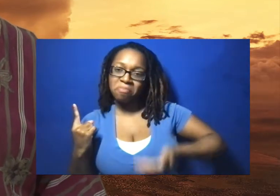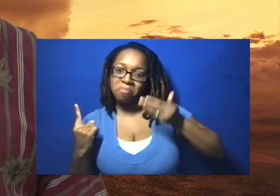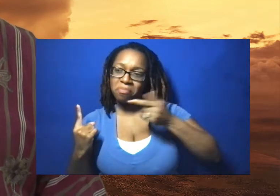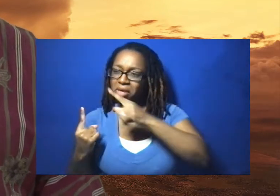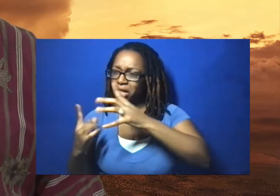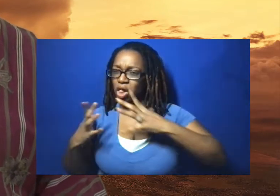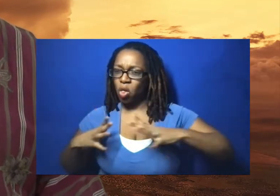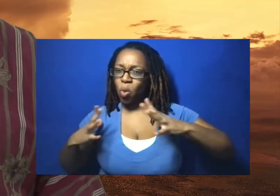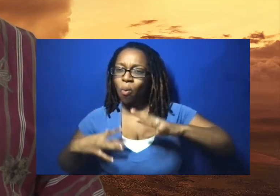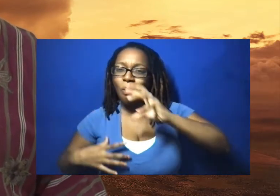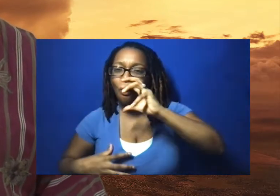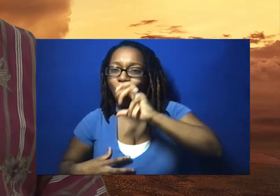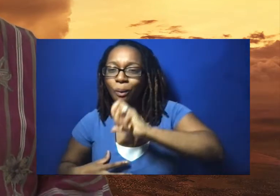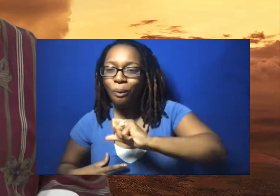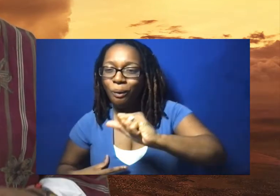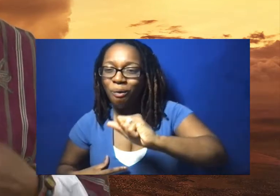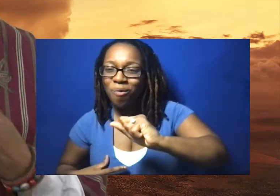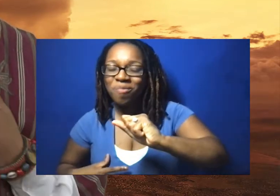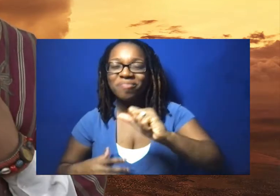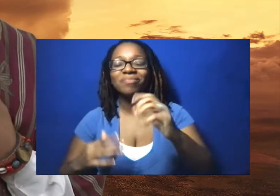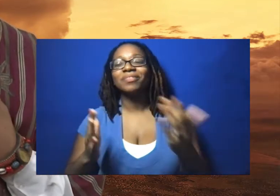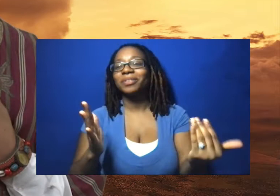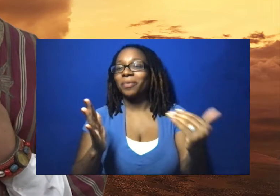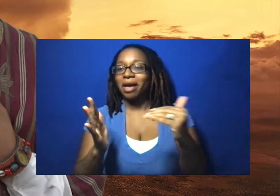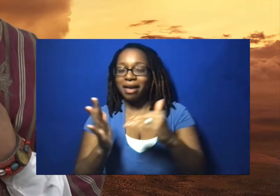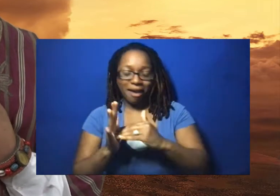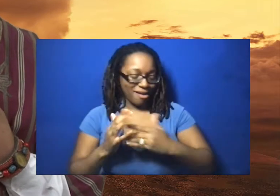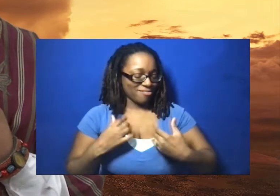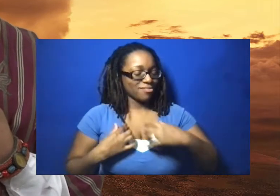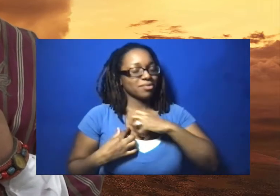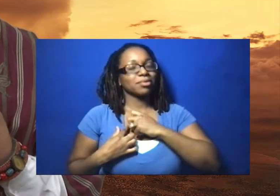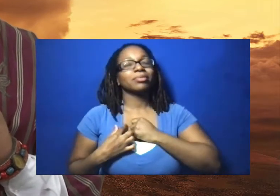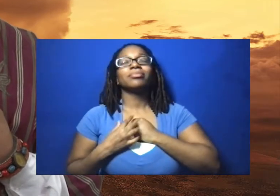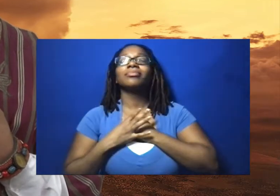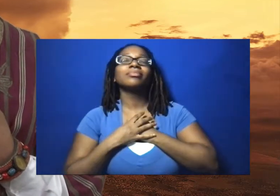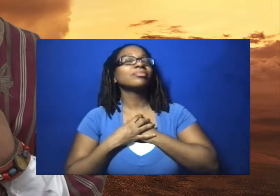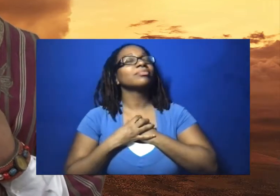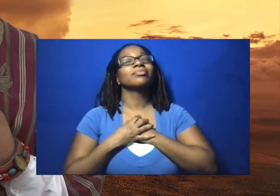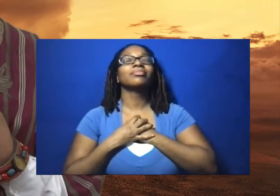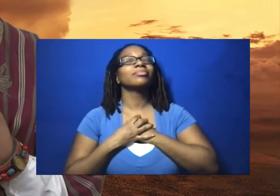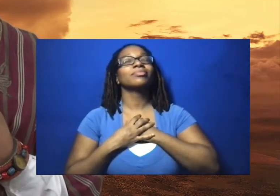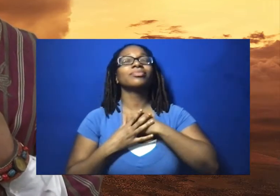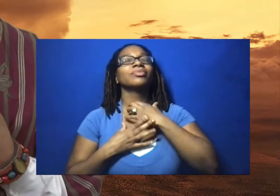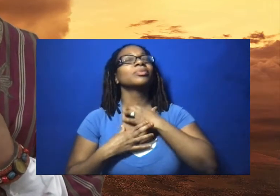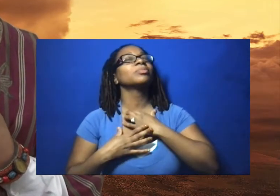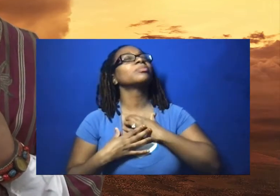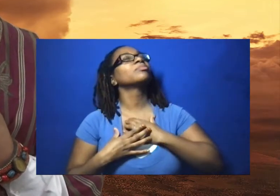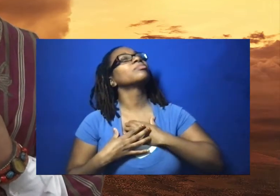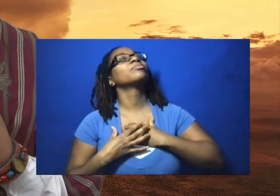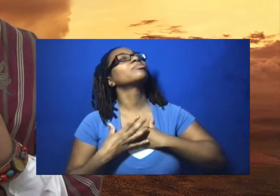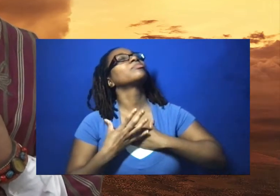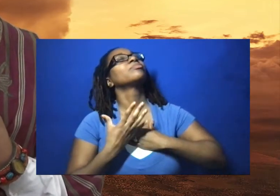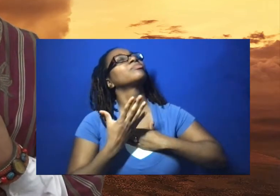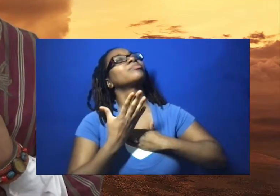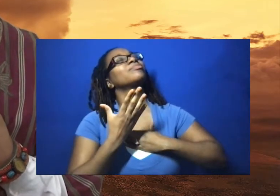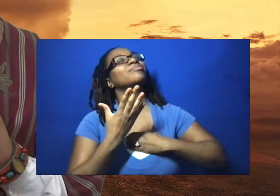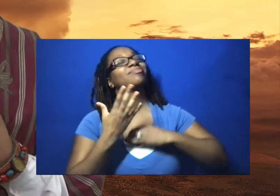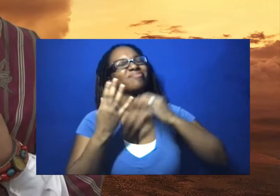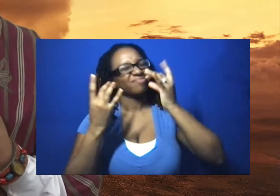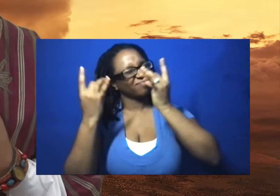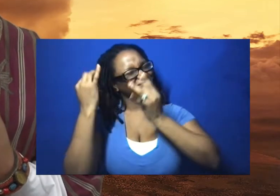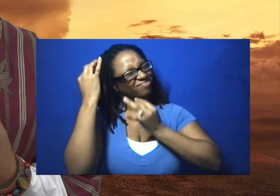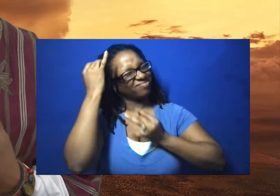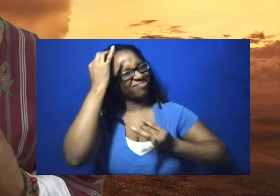And so once again she touched the charm on her neck, closed her eyes, and thought